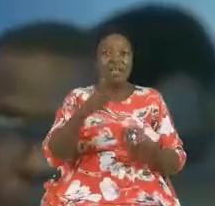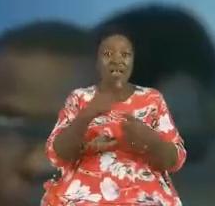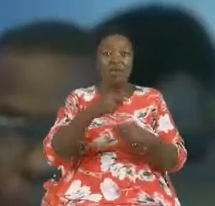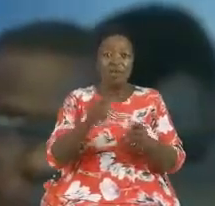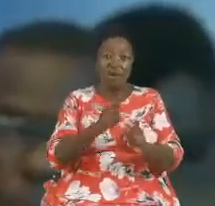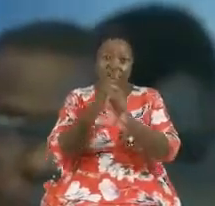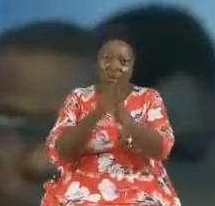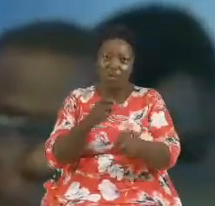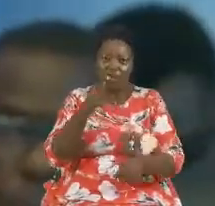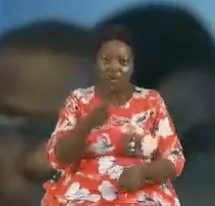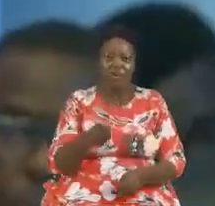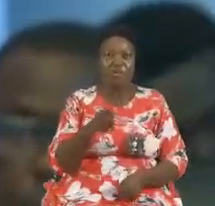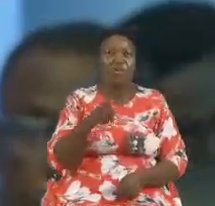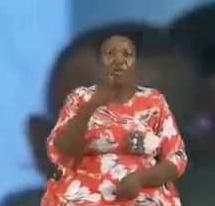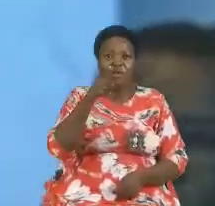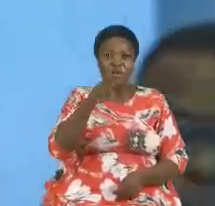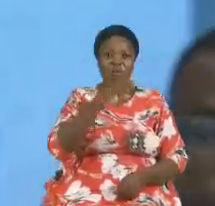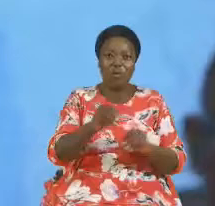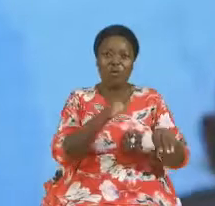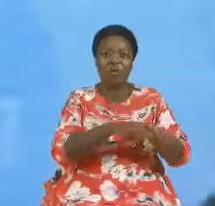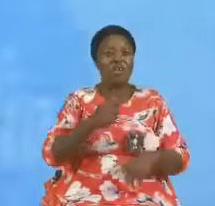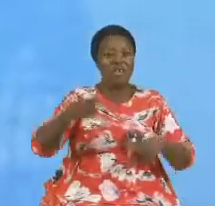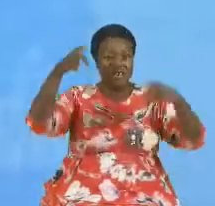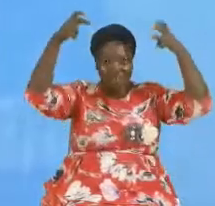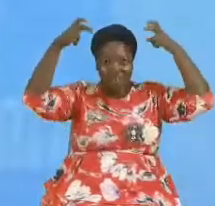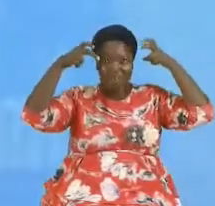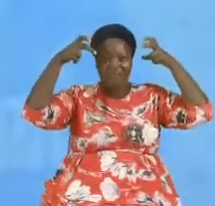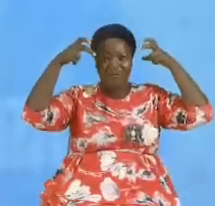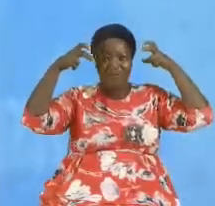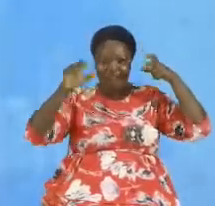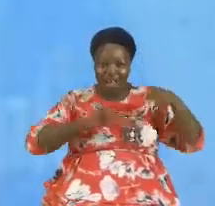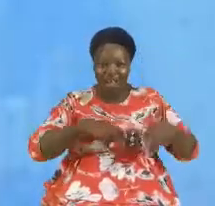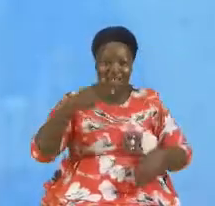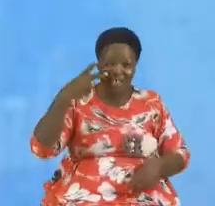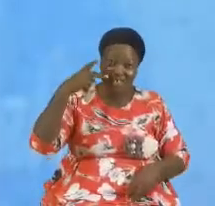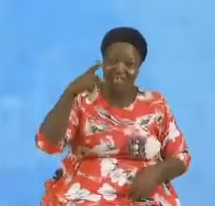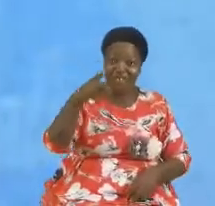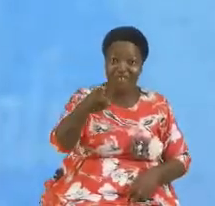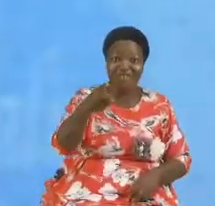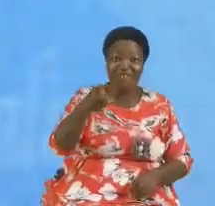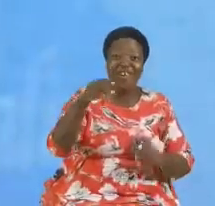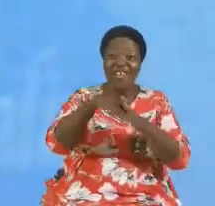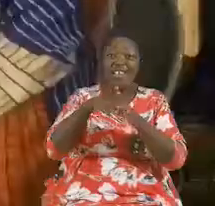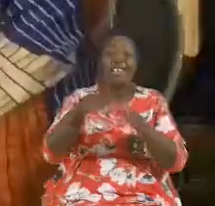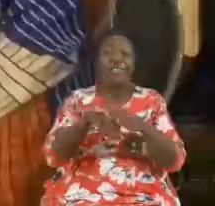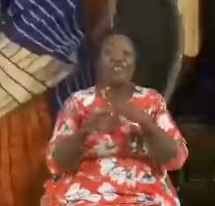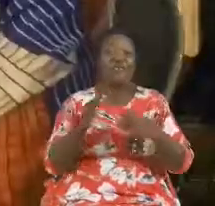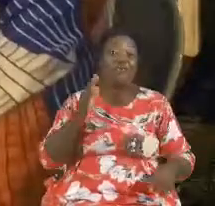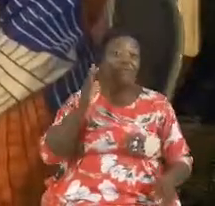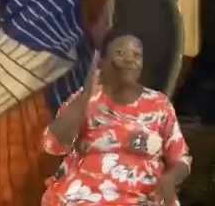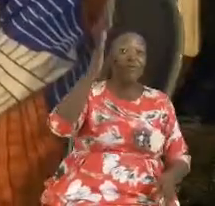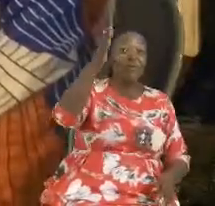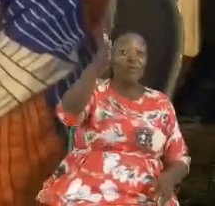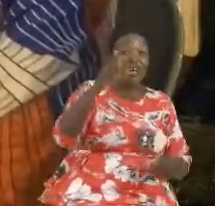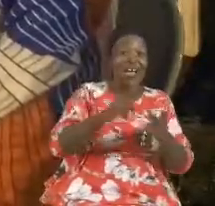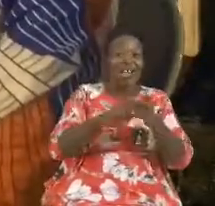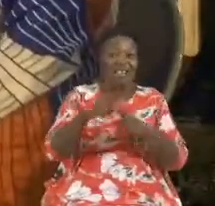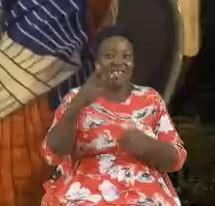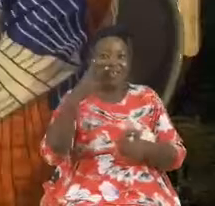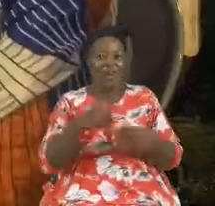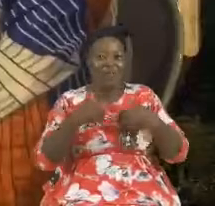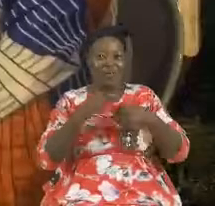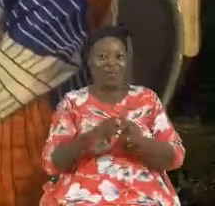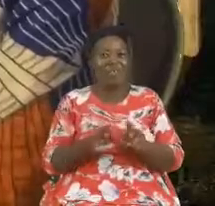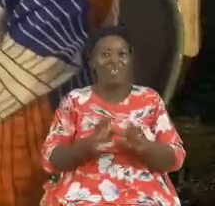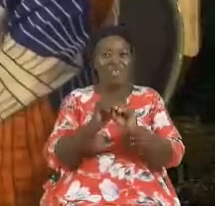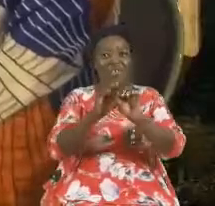the way of the Lord, then he says he's going to reward you. You are going to wear a crown. I see you into